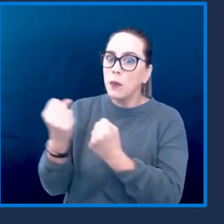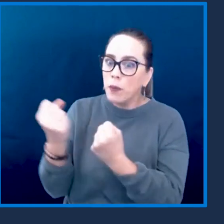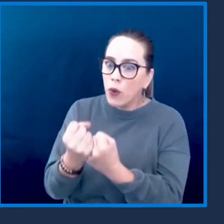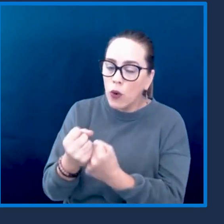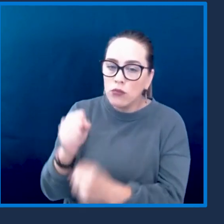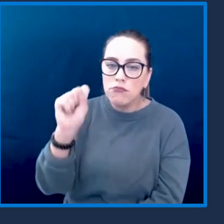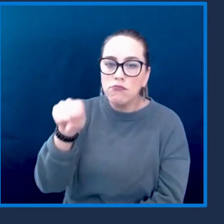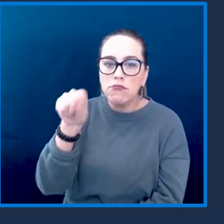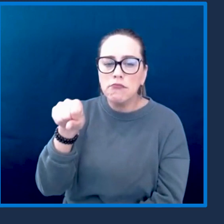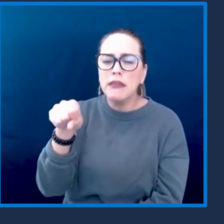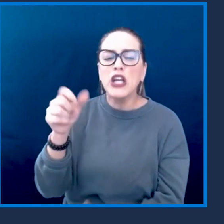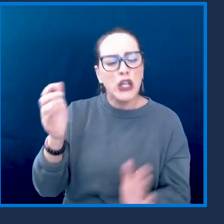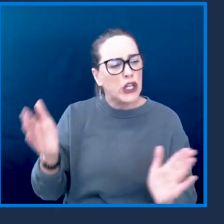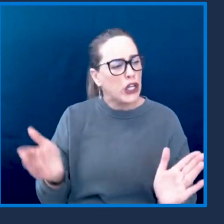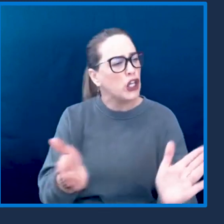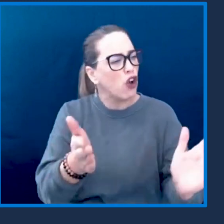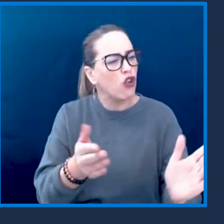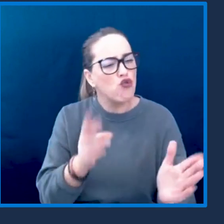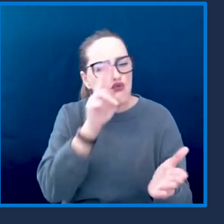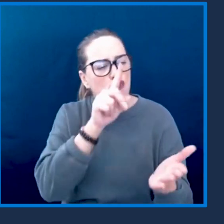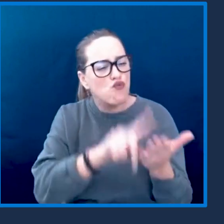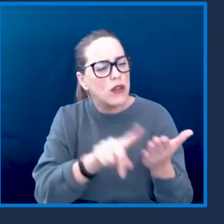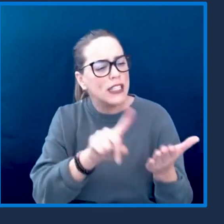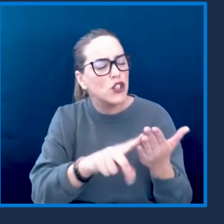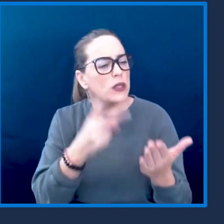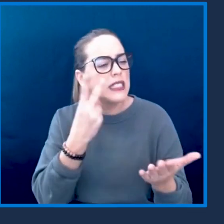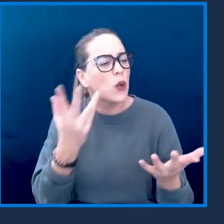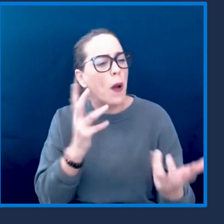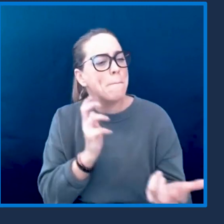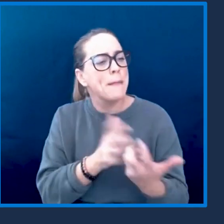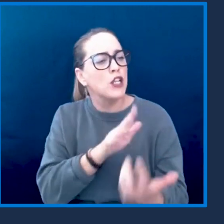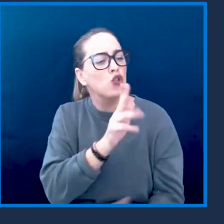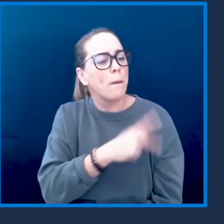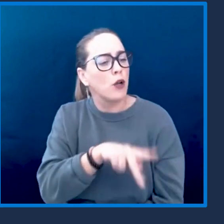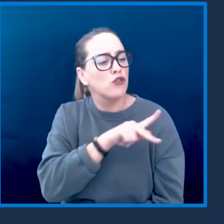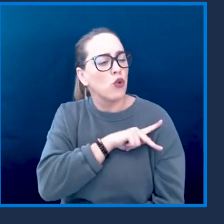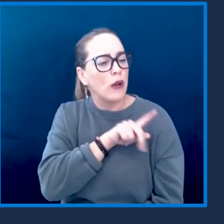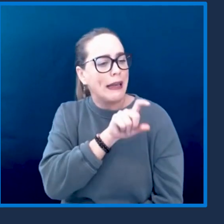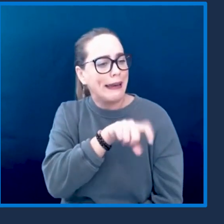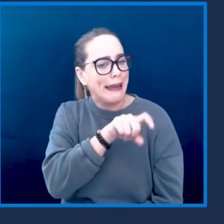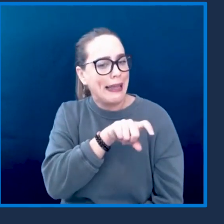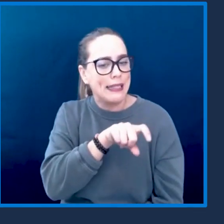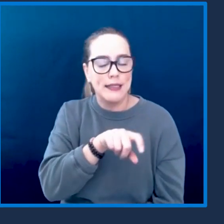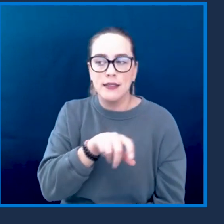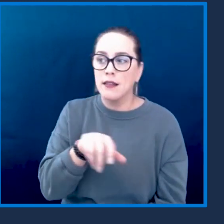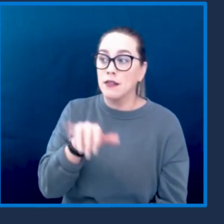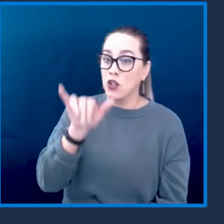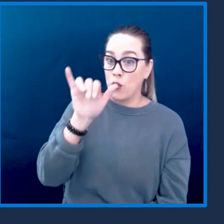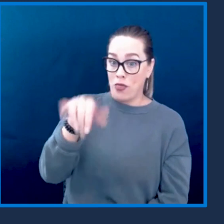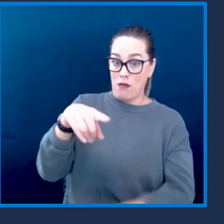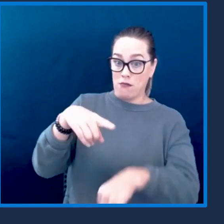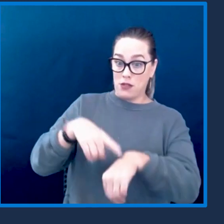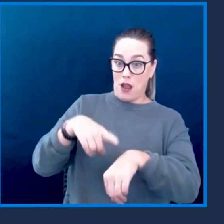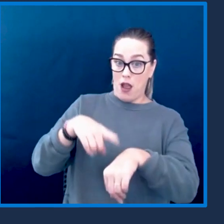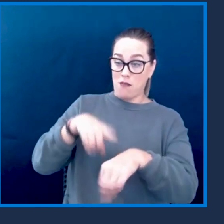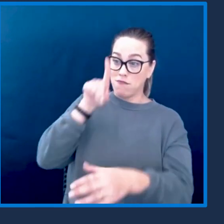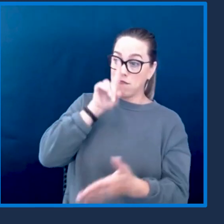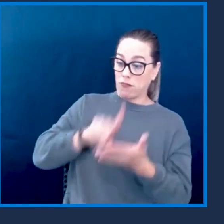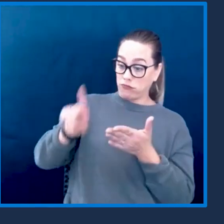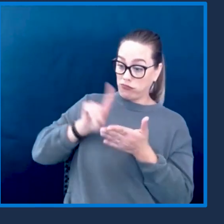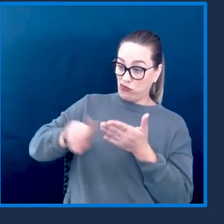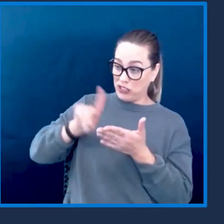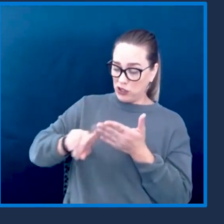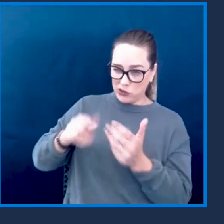best headset, that would meet my personal needs. So that was it was during the course of that research that